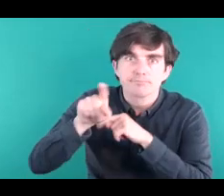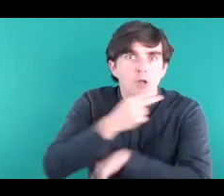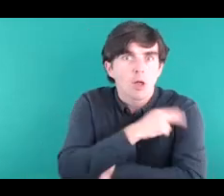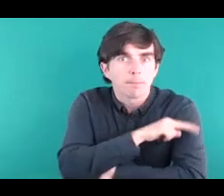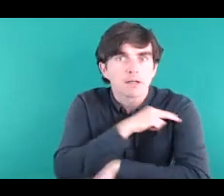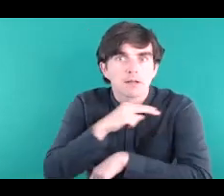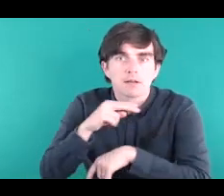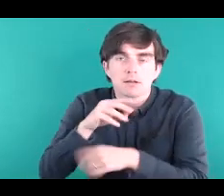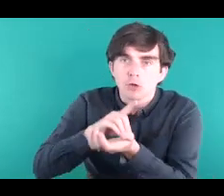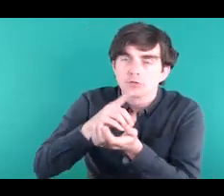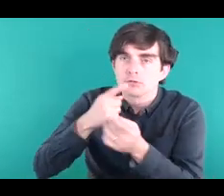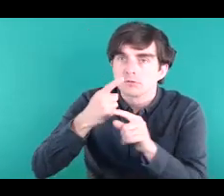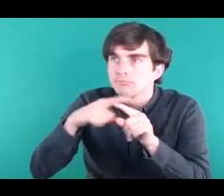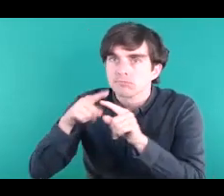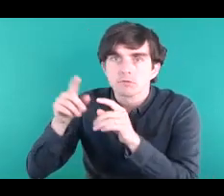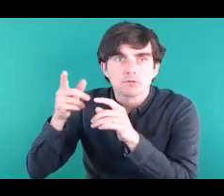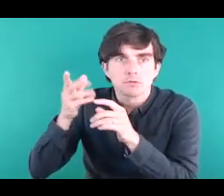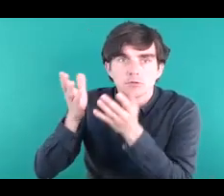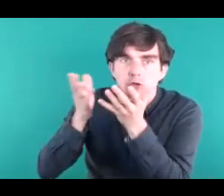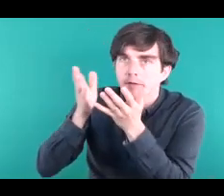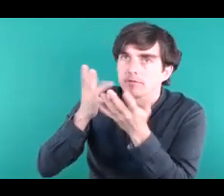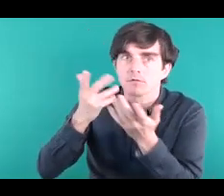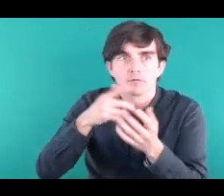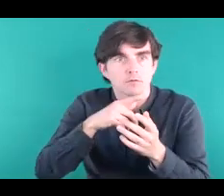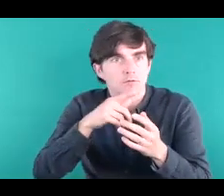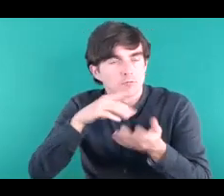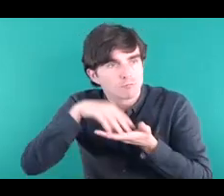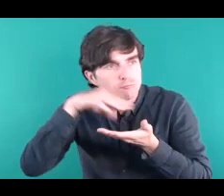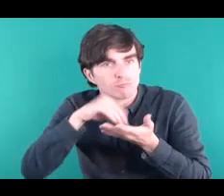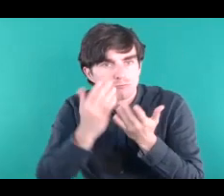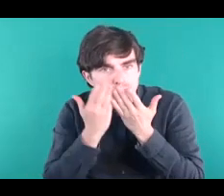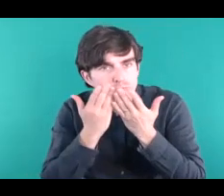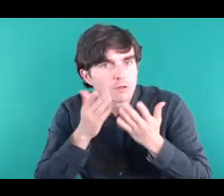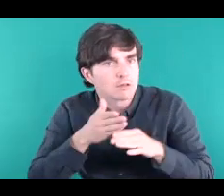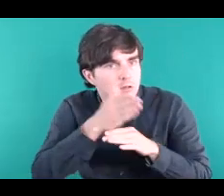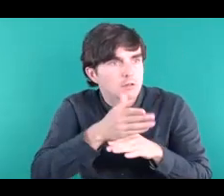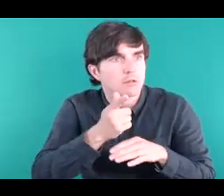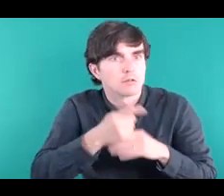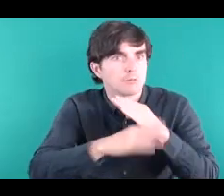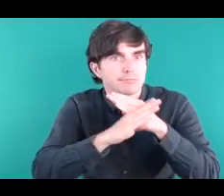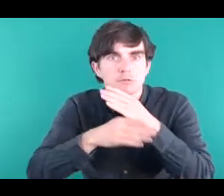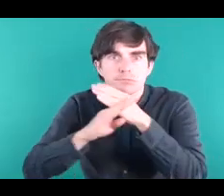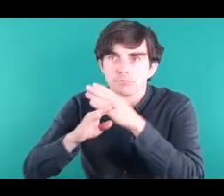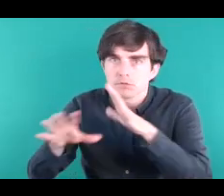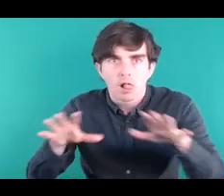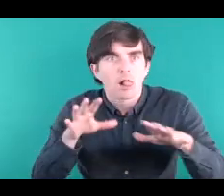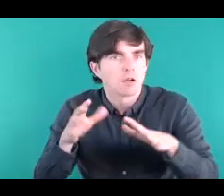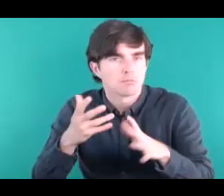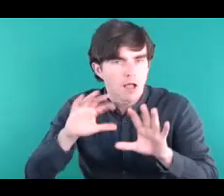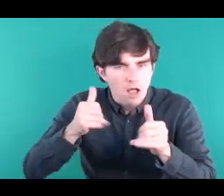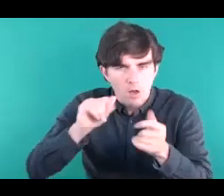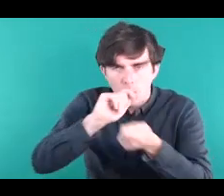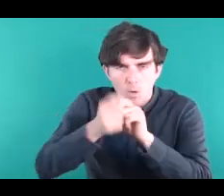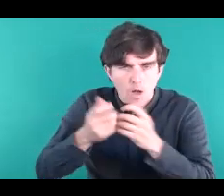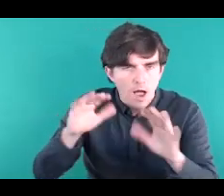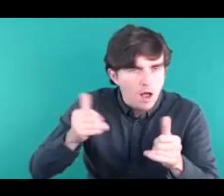services and some other services. But in this webinar, I'm going to focus on